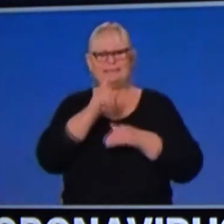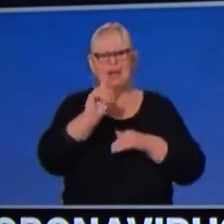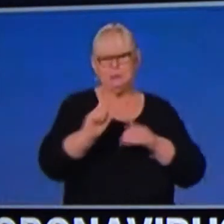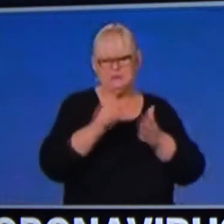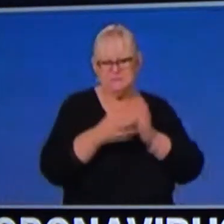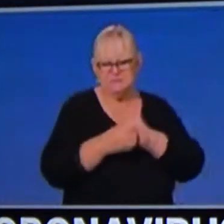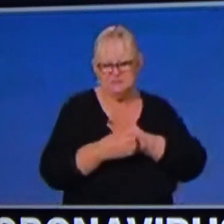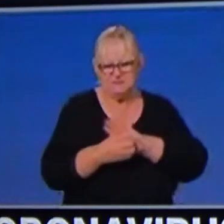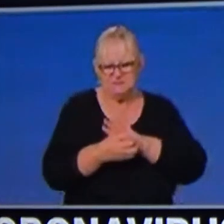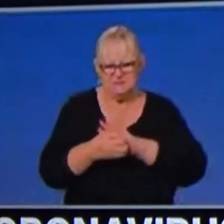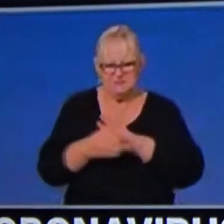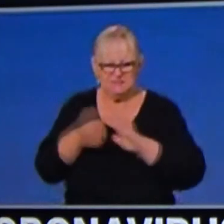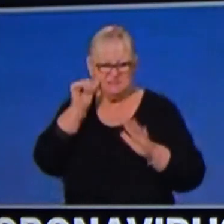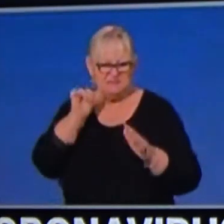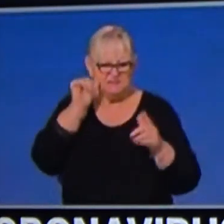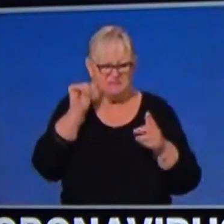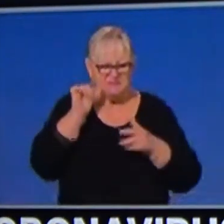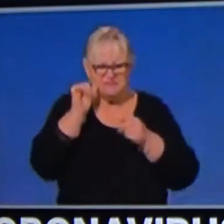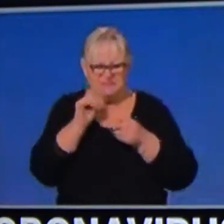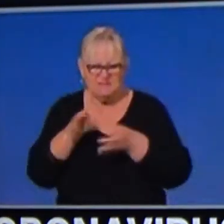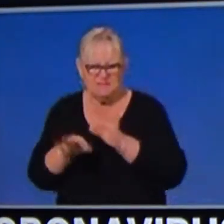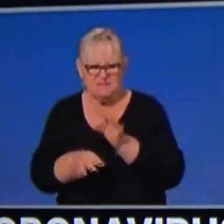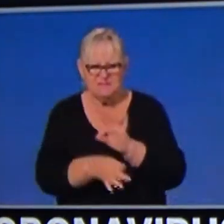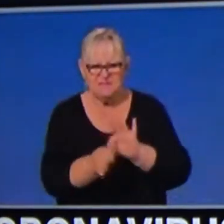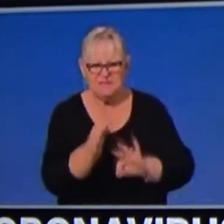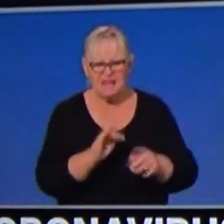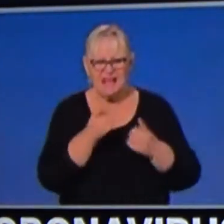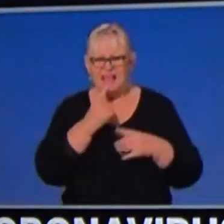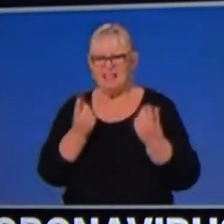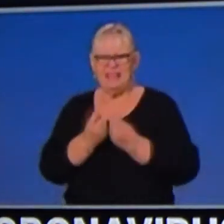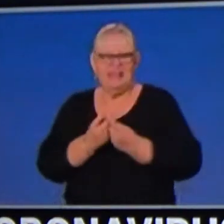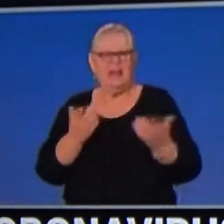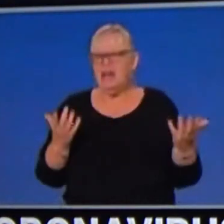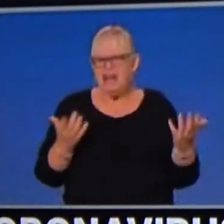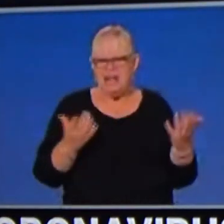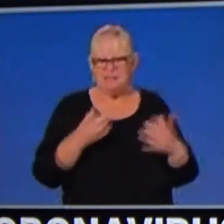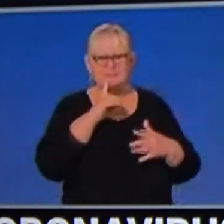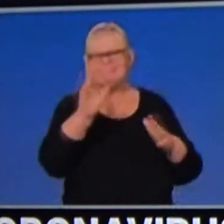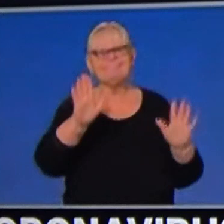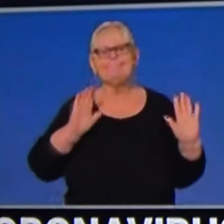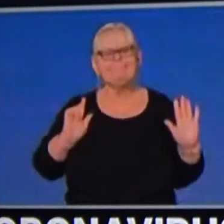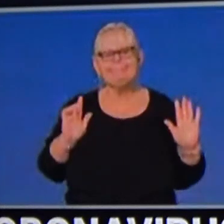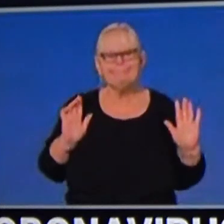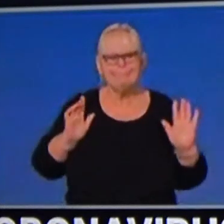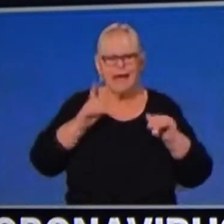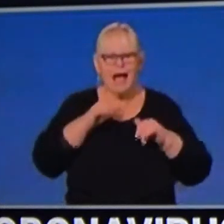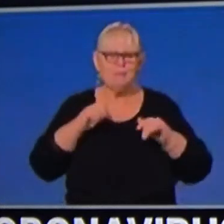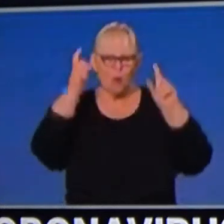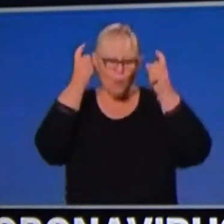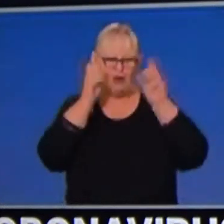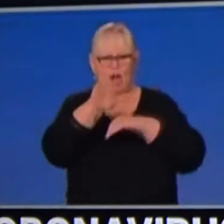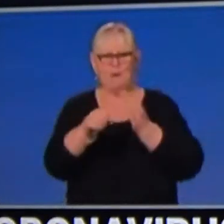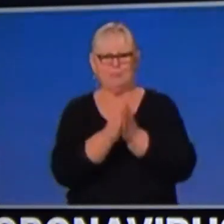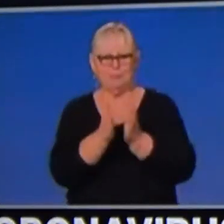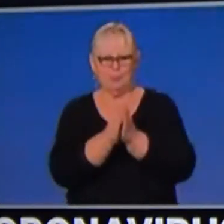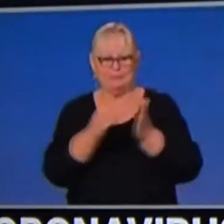the last point, I'm not interested in any distractions. I'm focused on the safety and health of Australians, and I think that's what you'd expect me to say, and